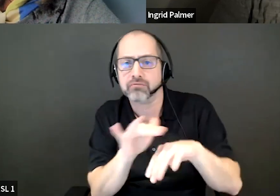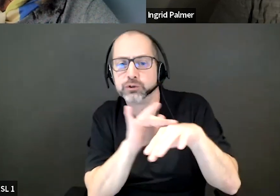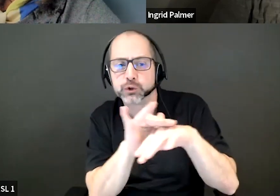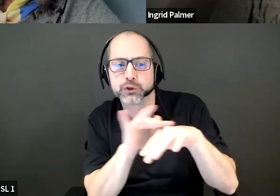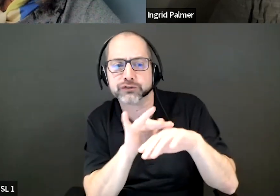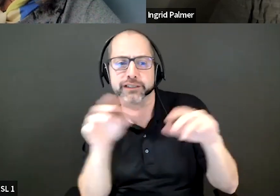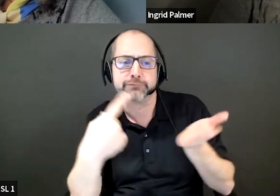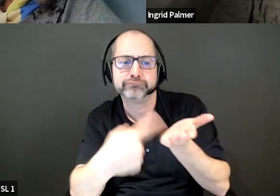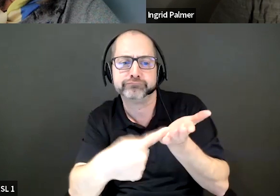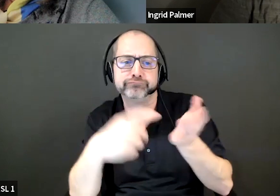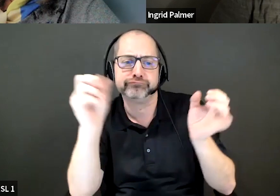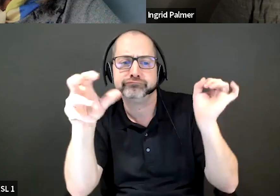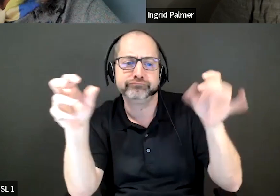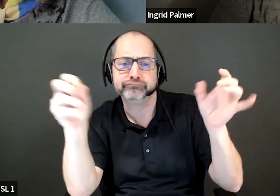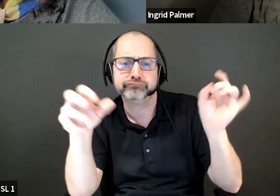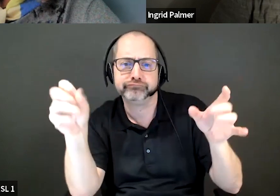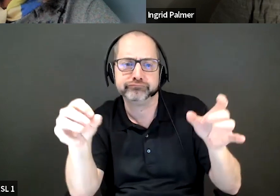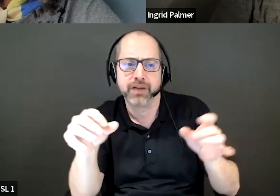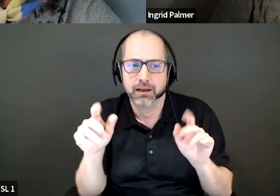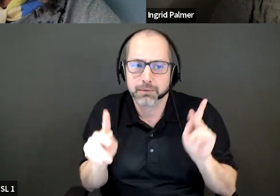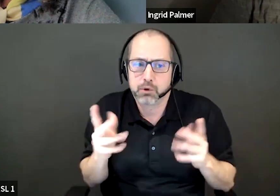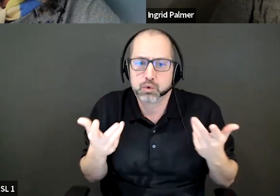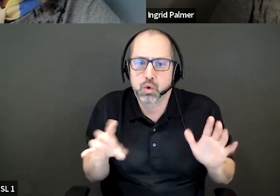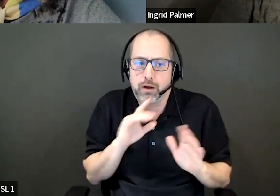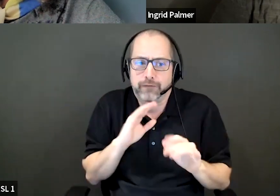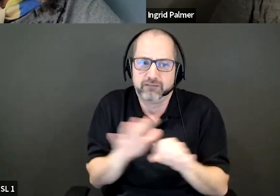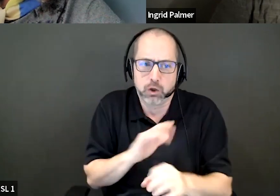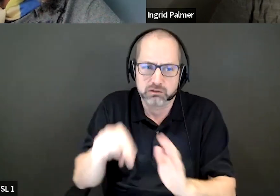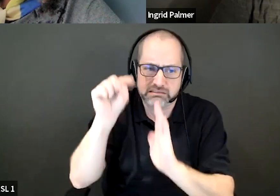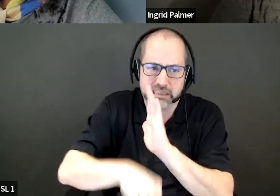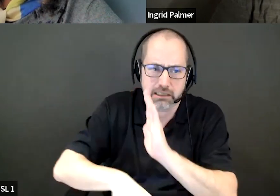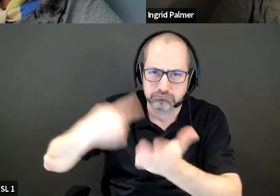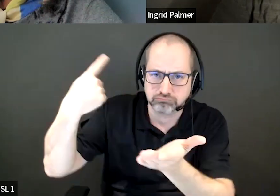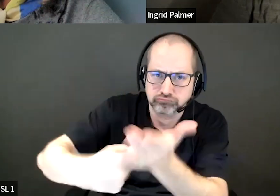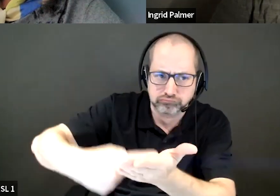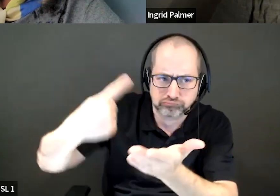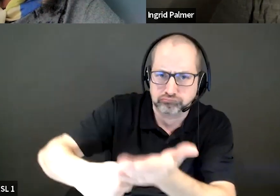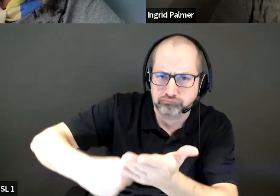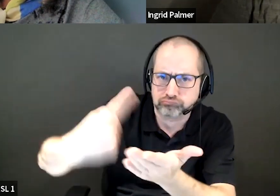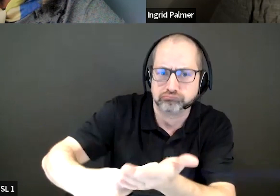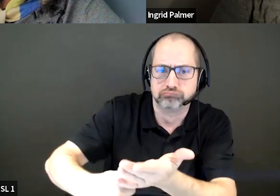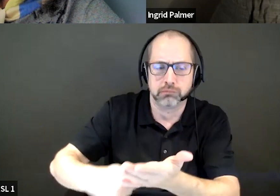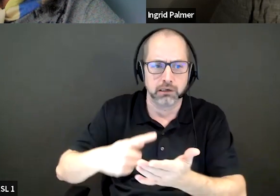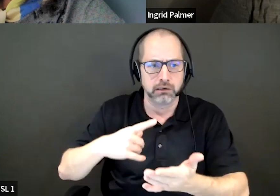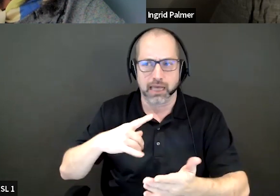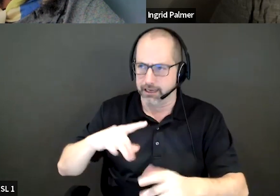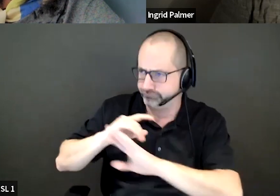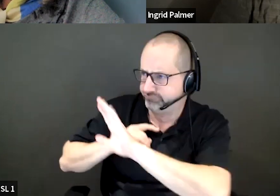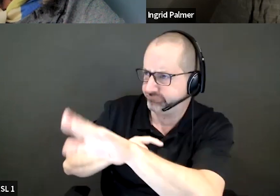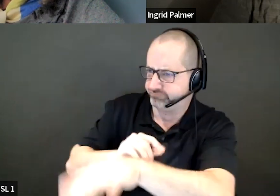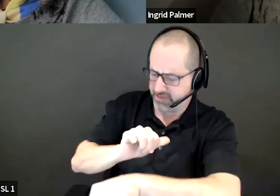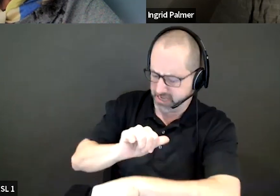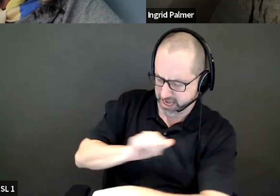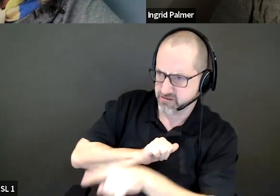wants to go deep into the real barriers and the real attitudinal changes that we need to